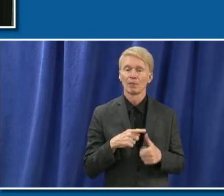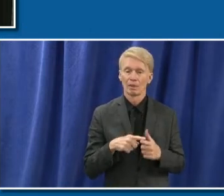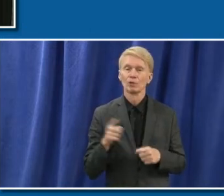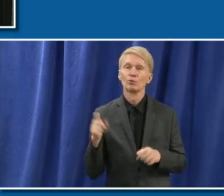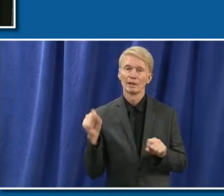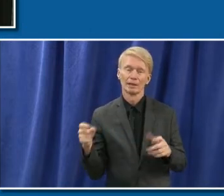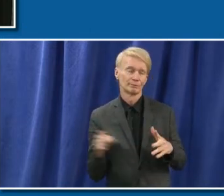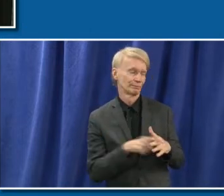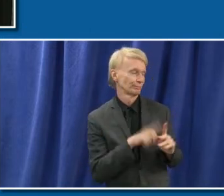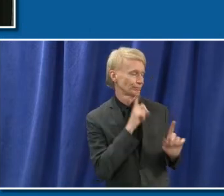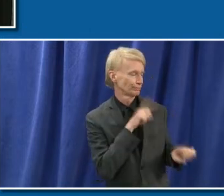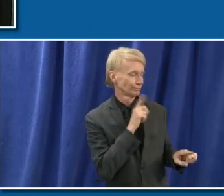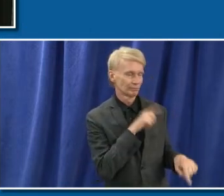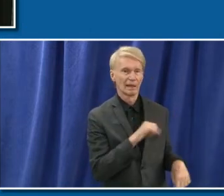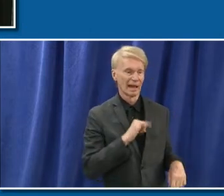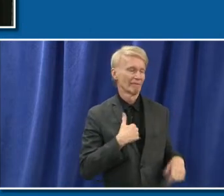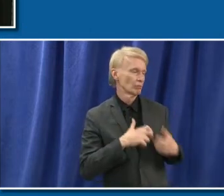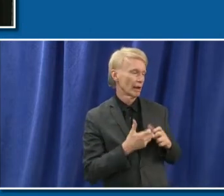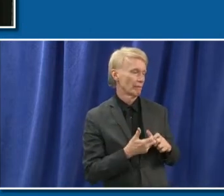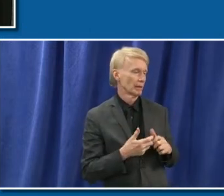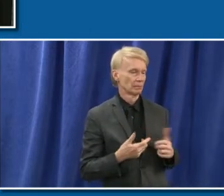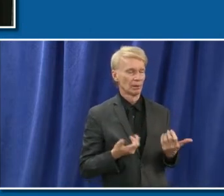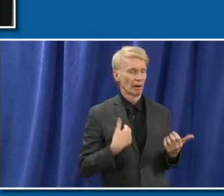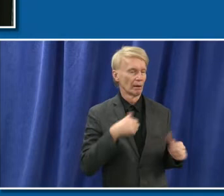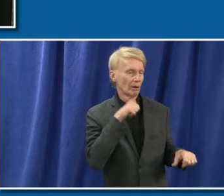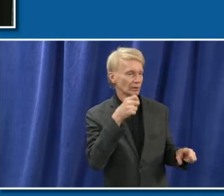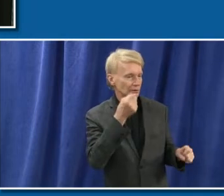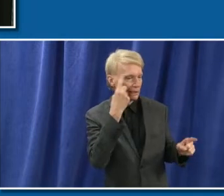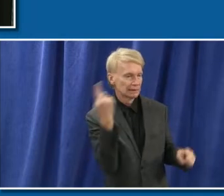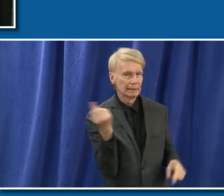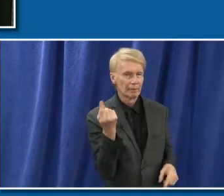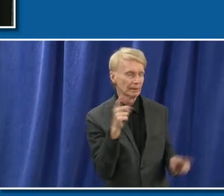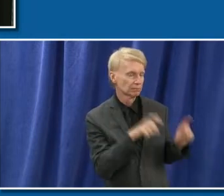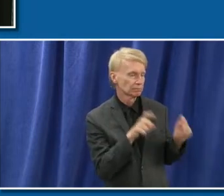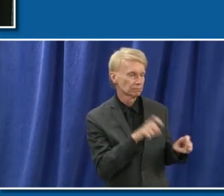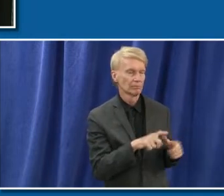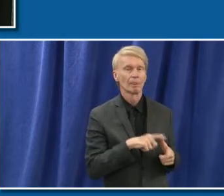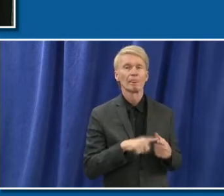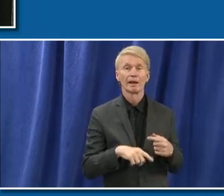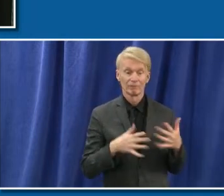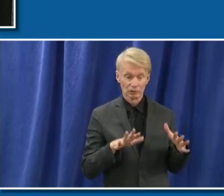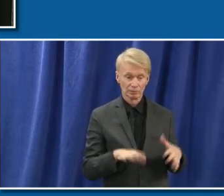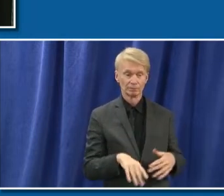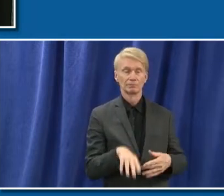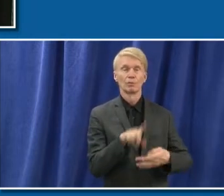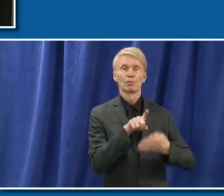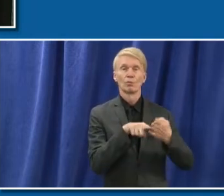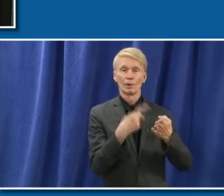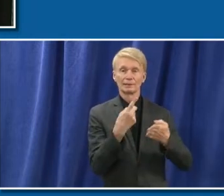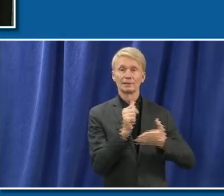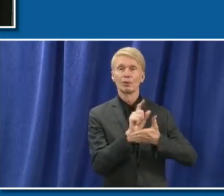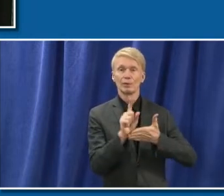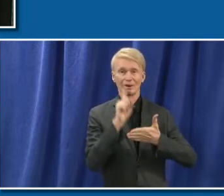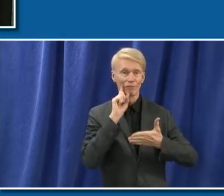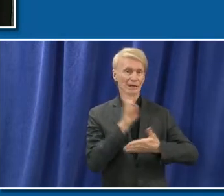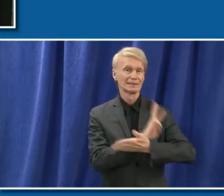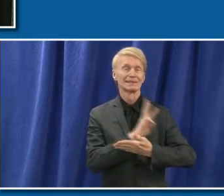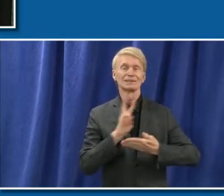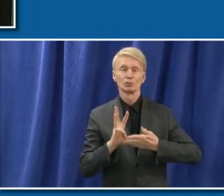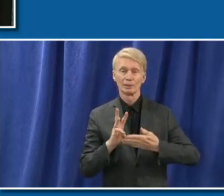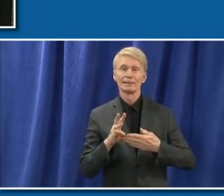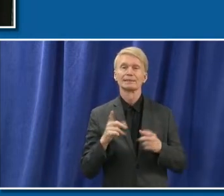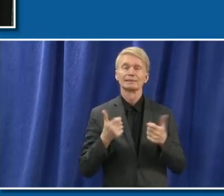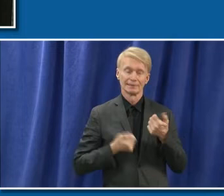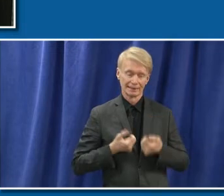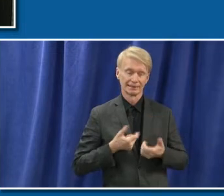side effects, if they're having any problems, if they're having any questions. It then checks in with people weekly for 6 weeks, and then it actually checks in with them